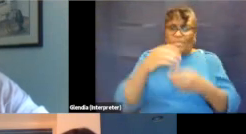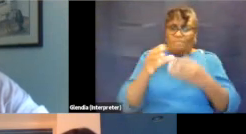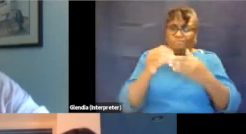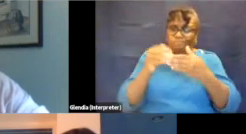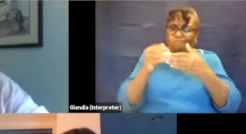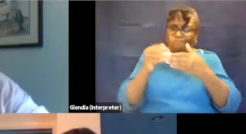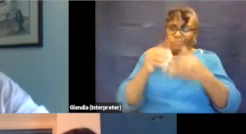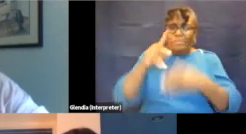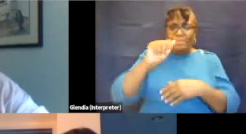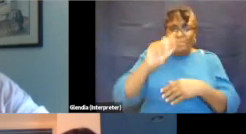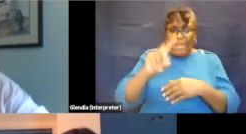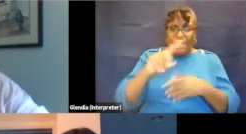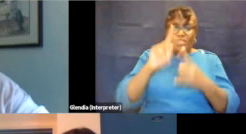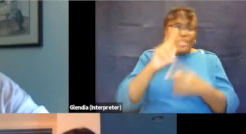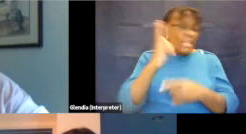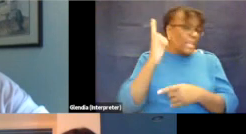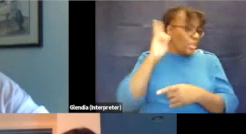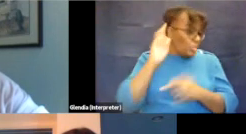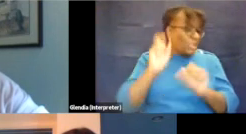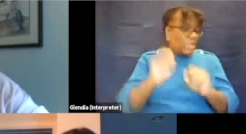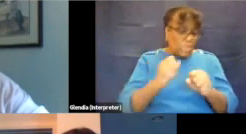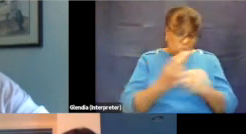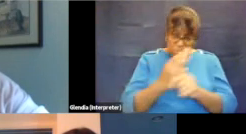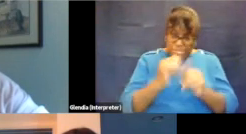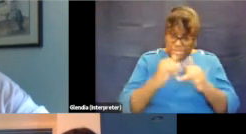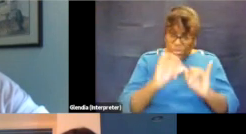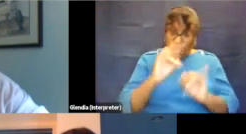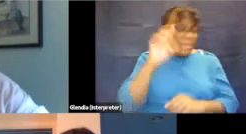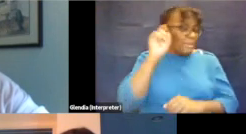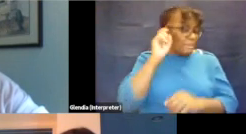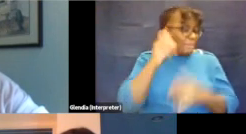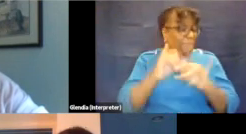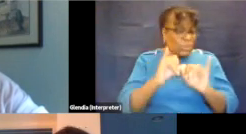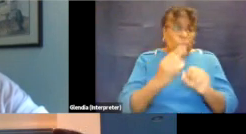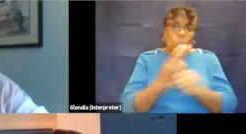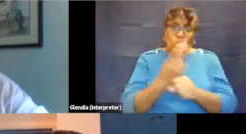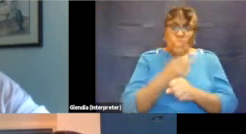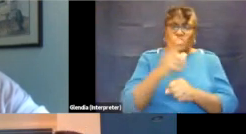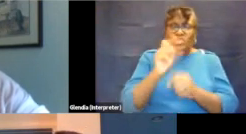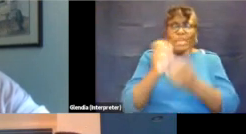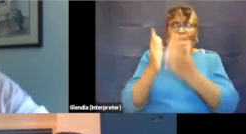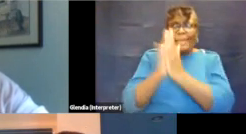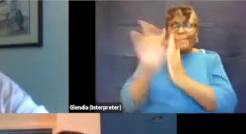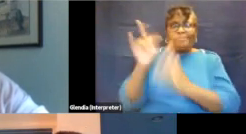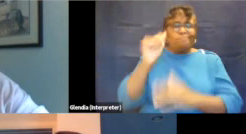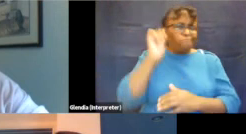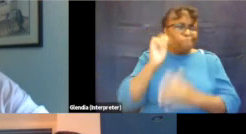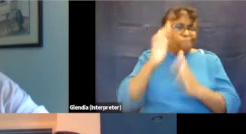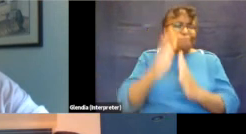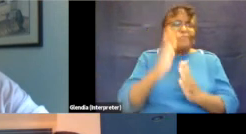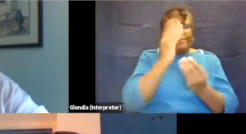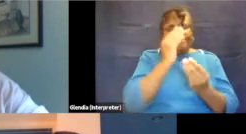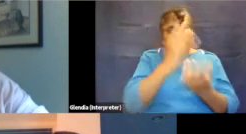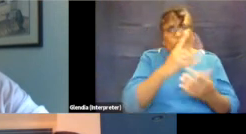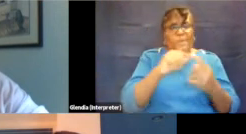used, to be worn. And you can ask your audiologist to assist you with getting this information on the different companies. What strategies